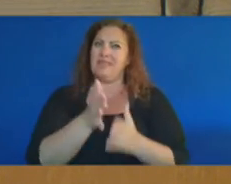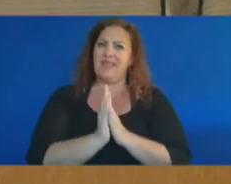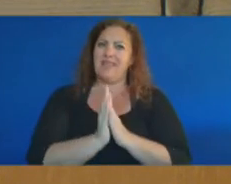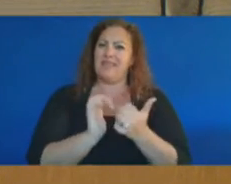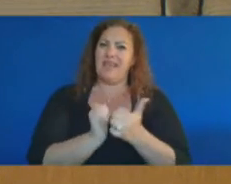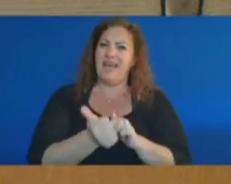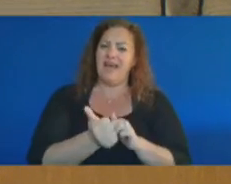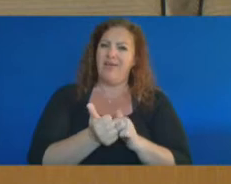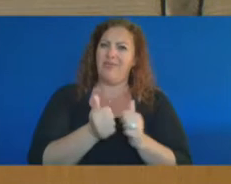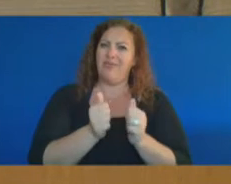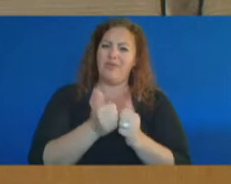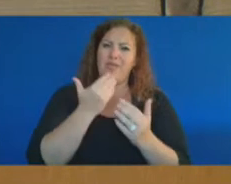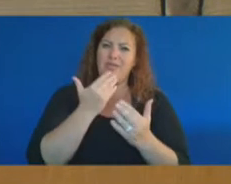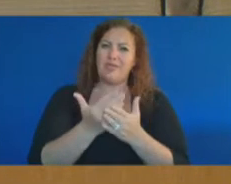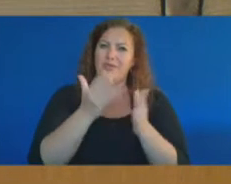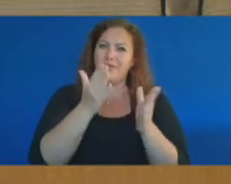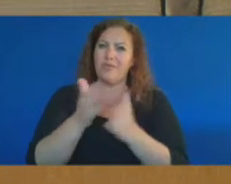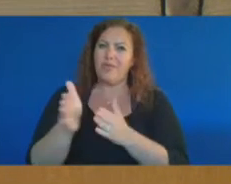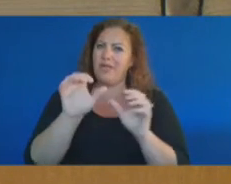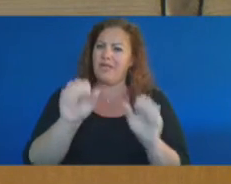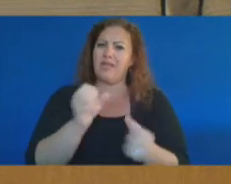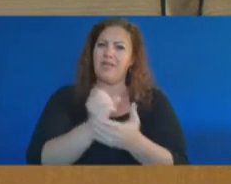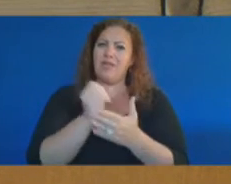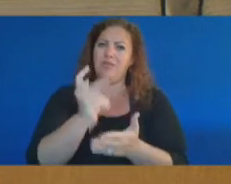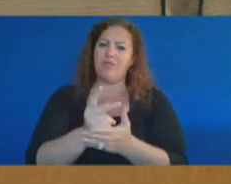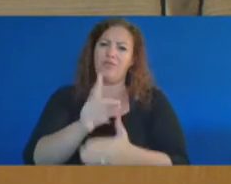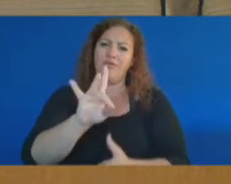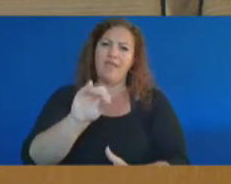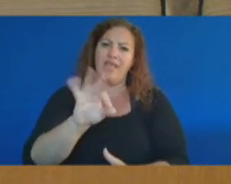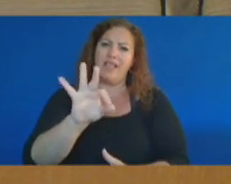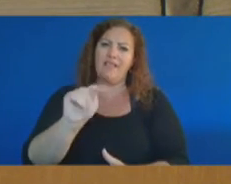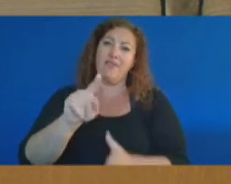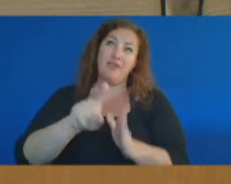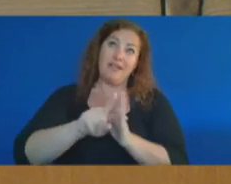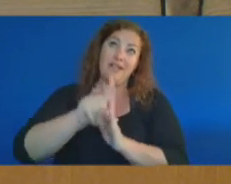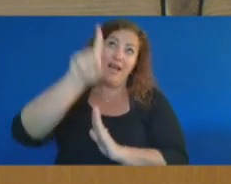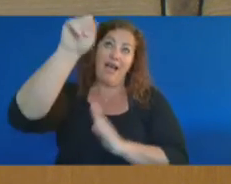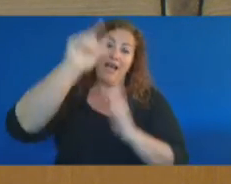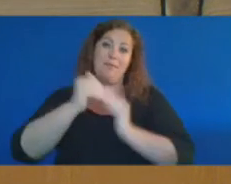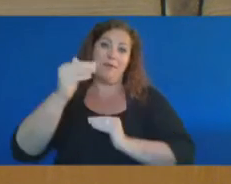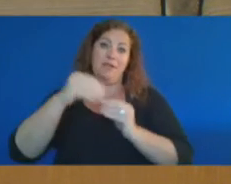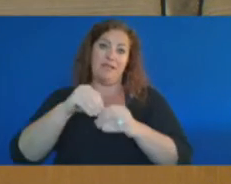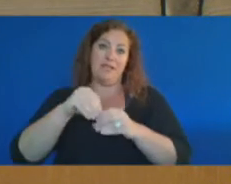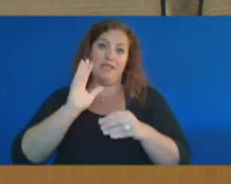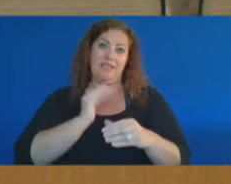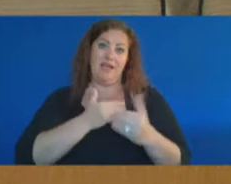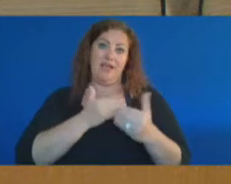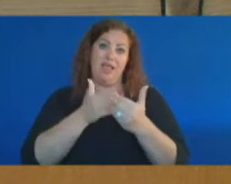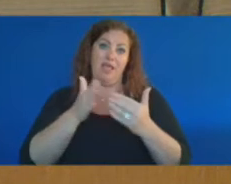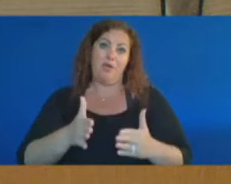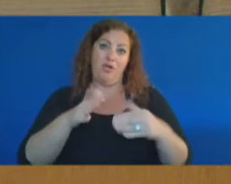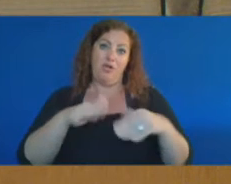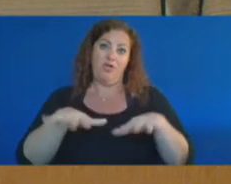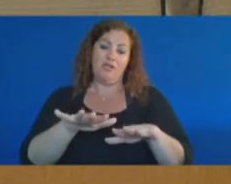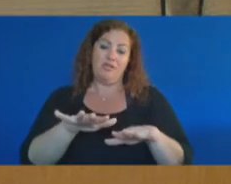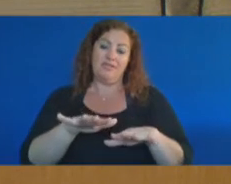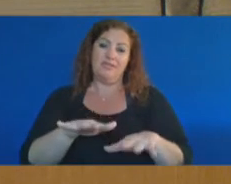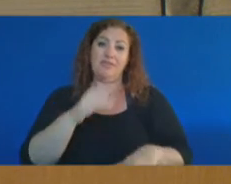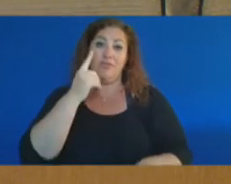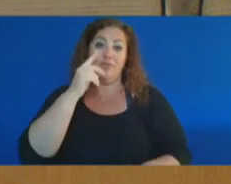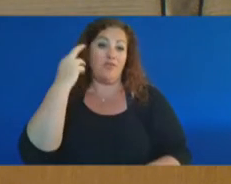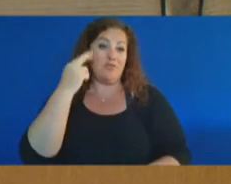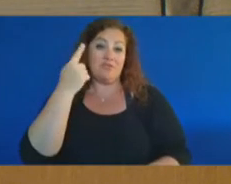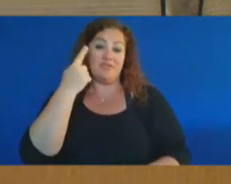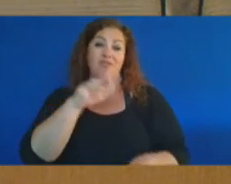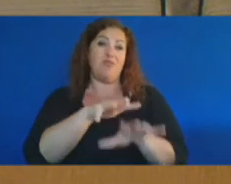you approve an 80 foot High building in our neighborhood um for reasons of density